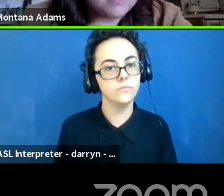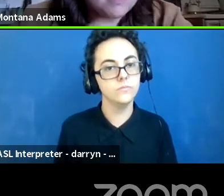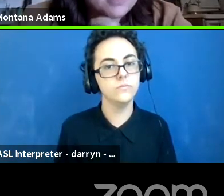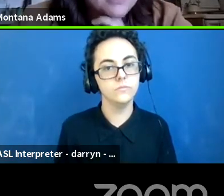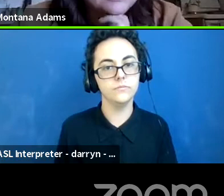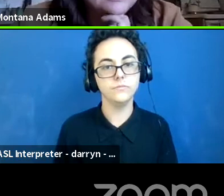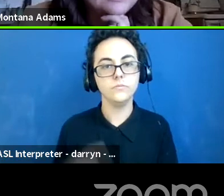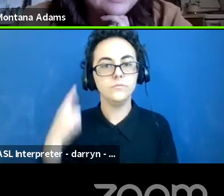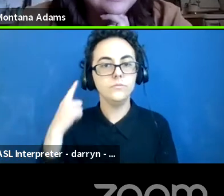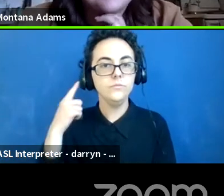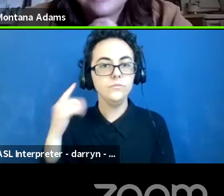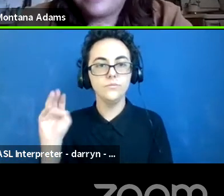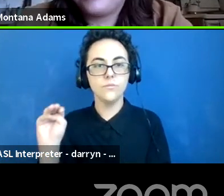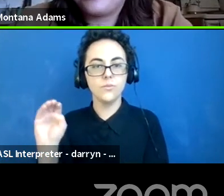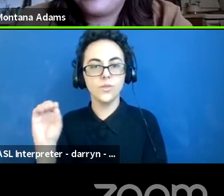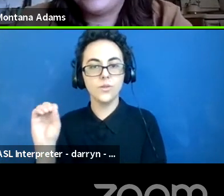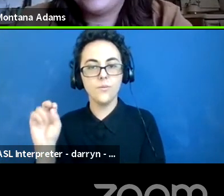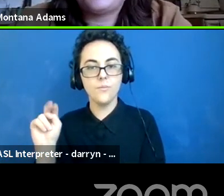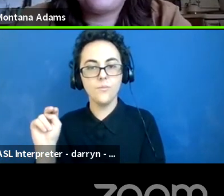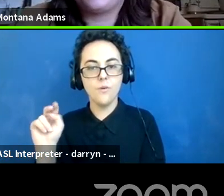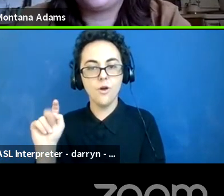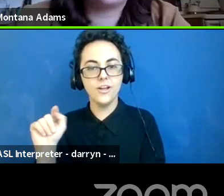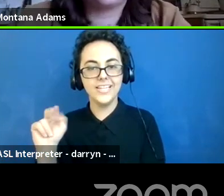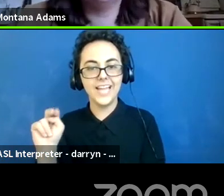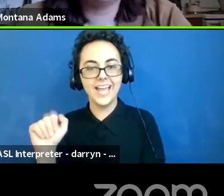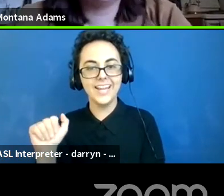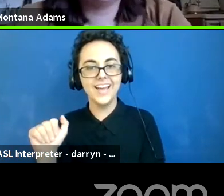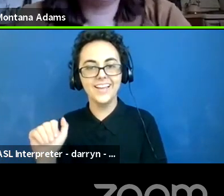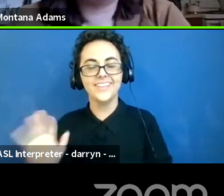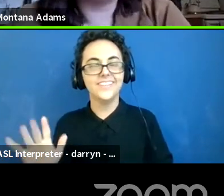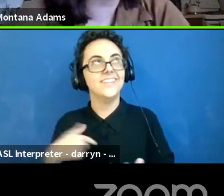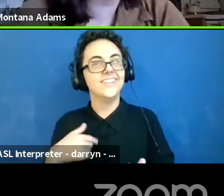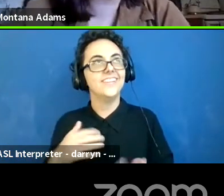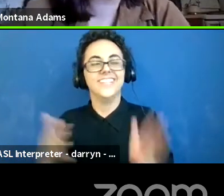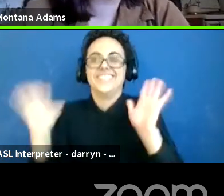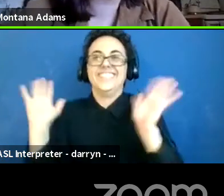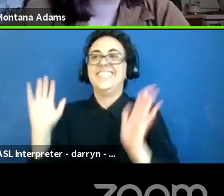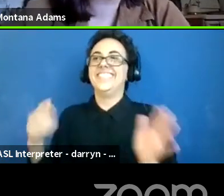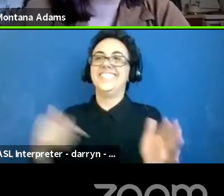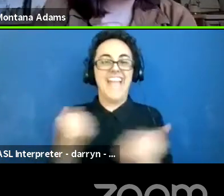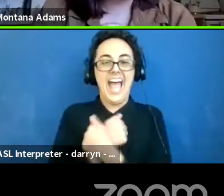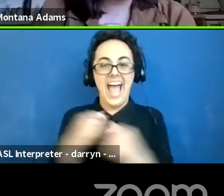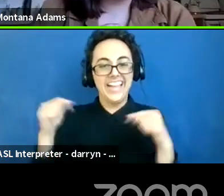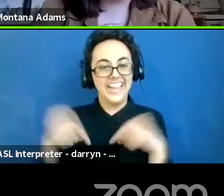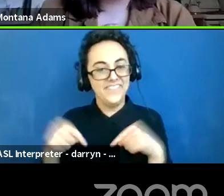Oh, and I also, I love this. I love this. Oh my God.